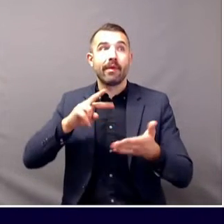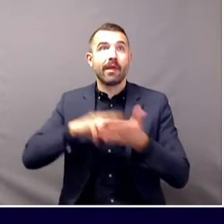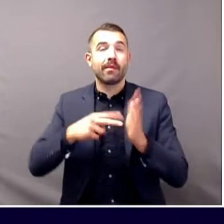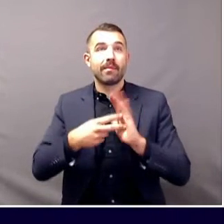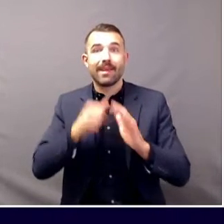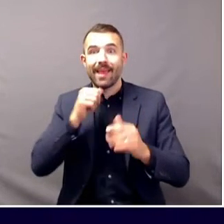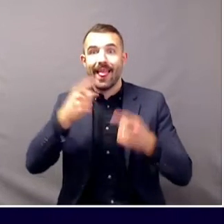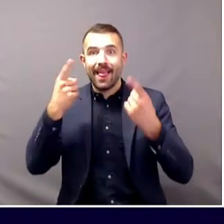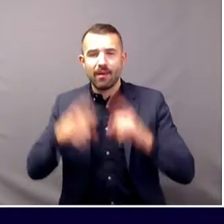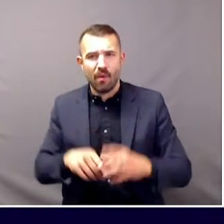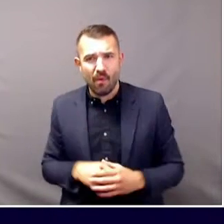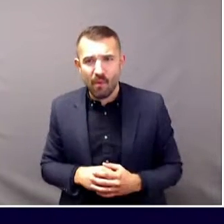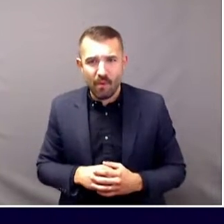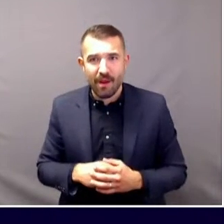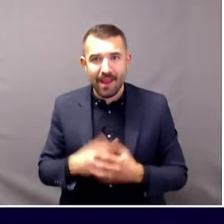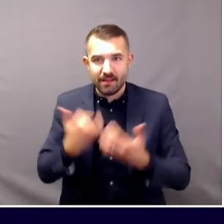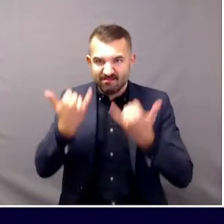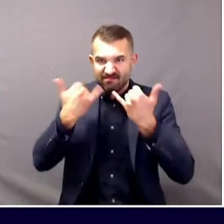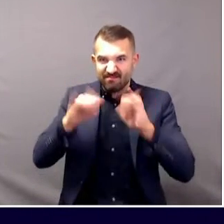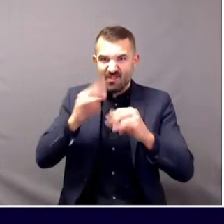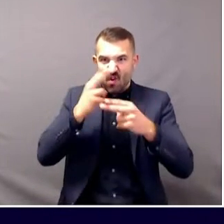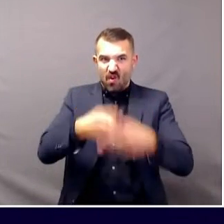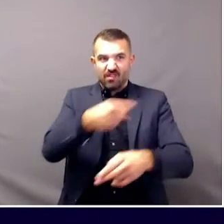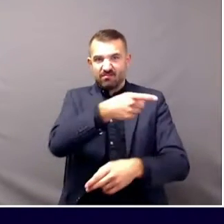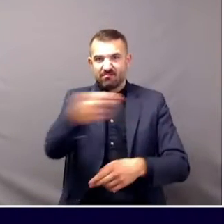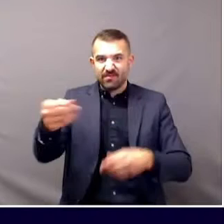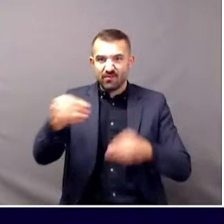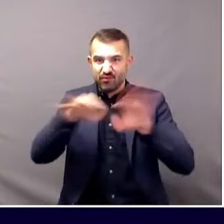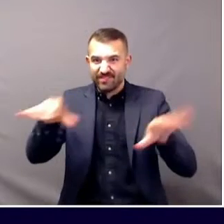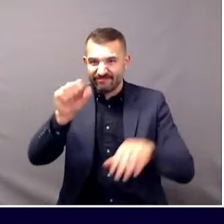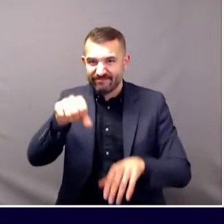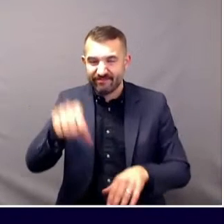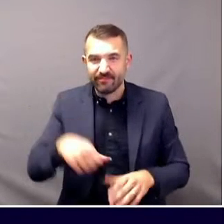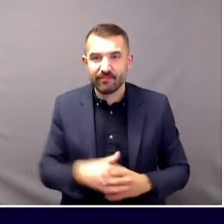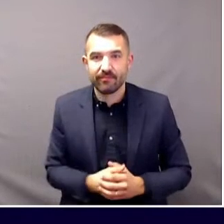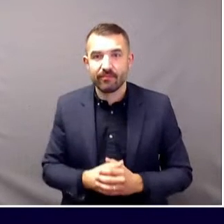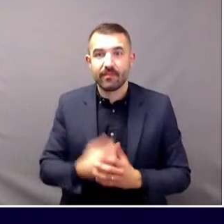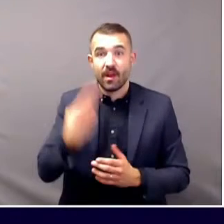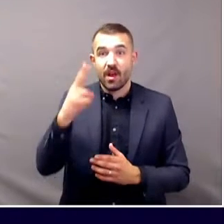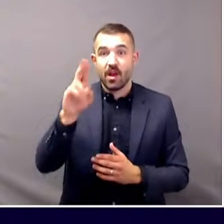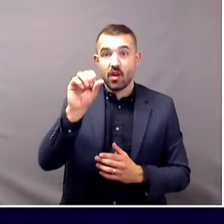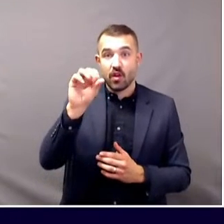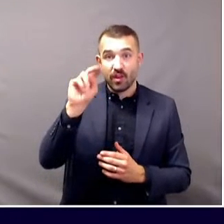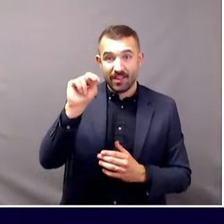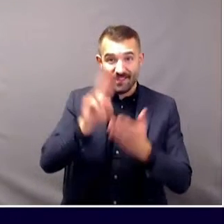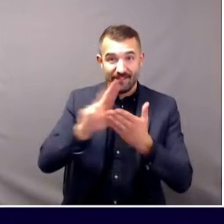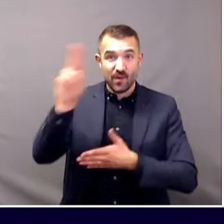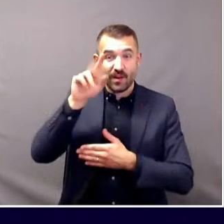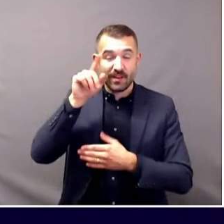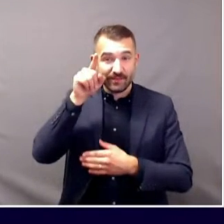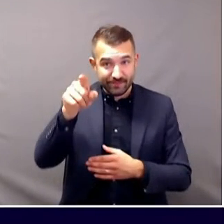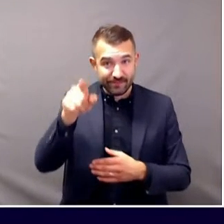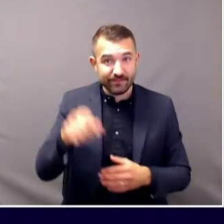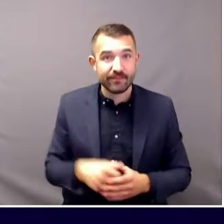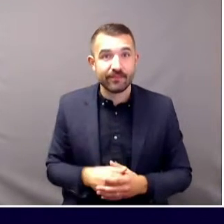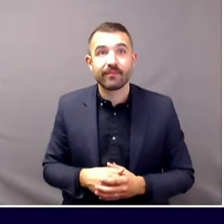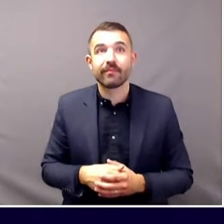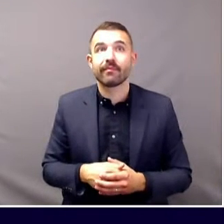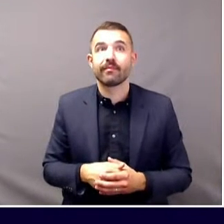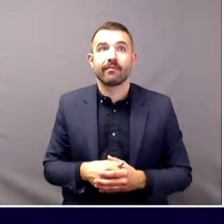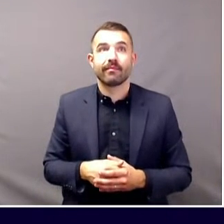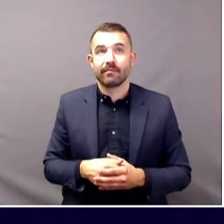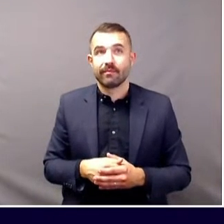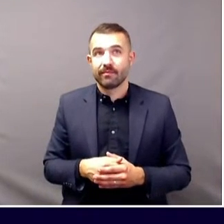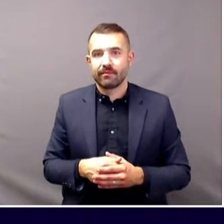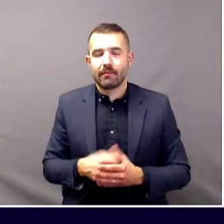investigation. That's not the case at all. With respect to Hassan, we are still in the early stages of our